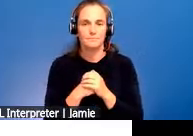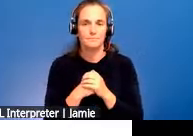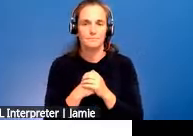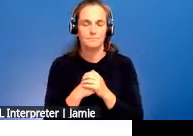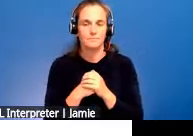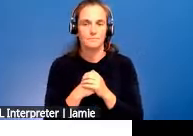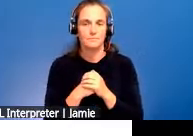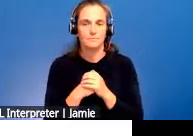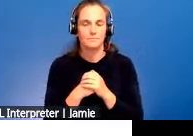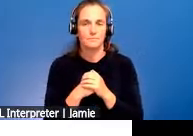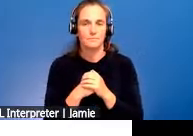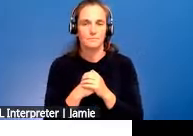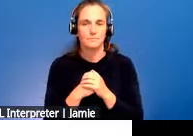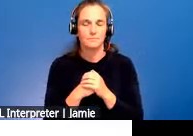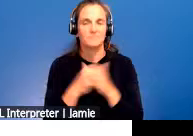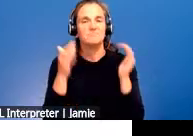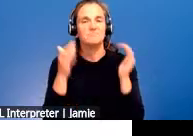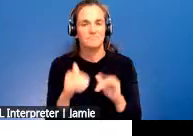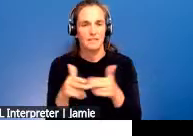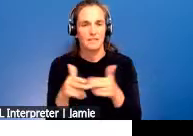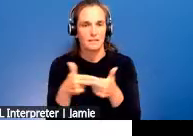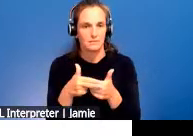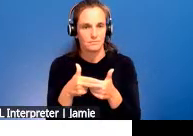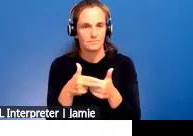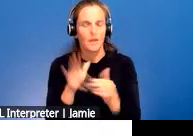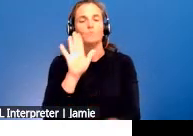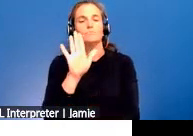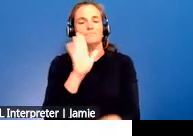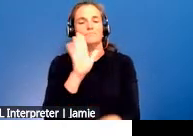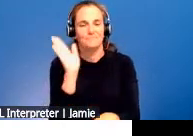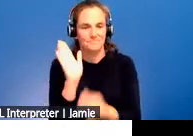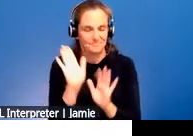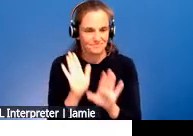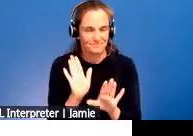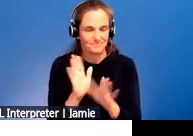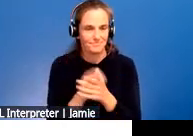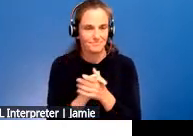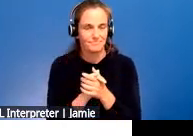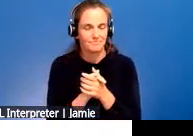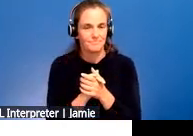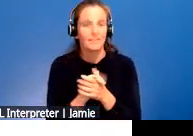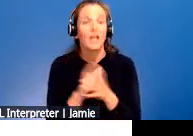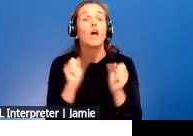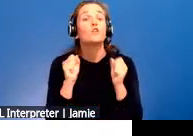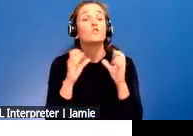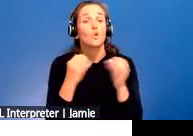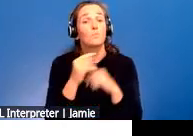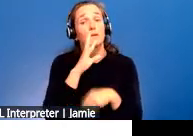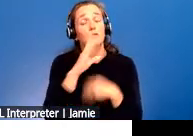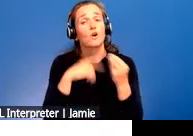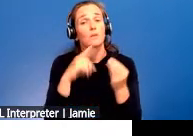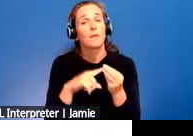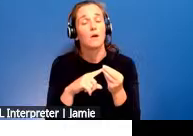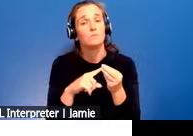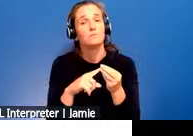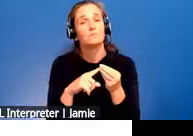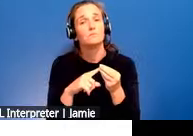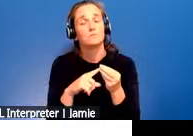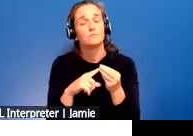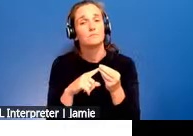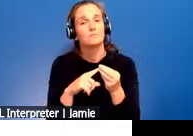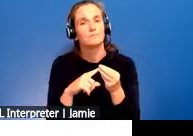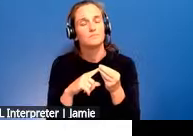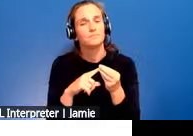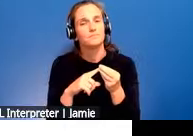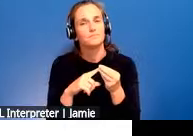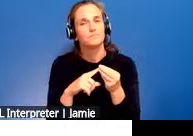Great. We can go to the next slide. Oh, no, never mind. Sorry. So I'm going to talk a little bit about kind of shifting